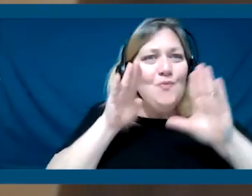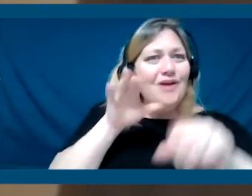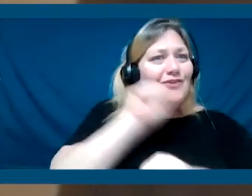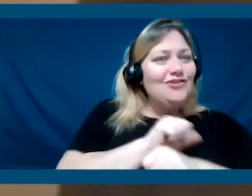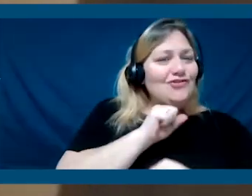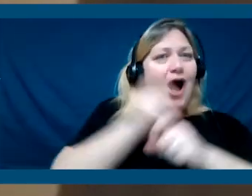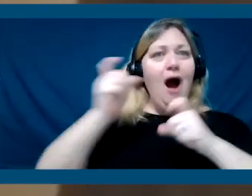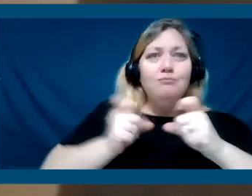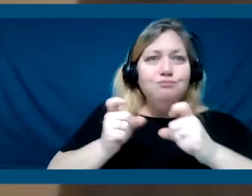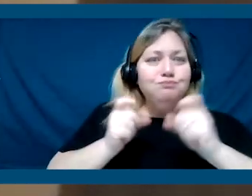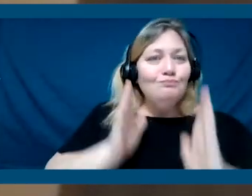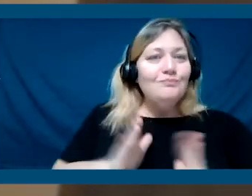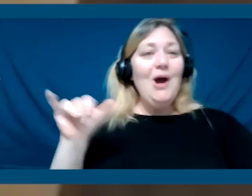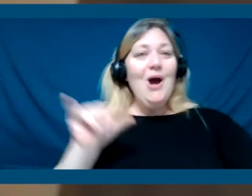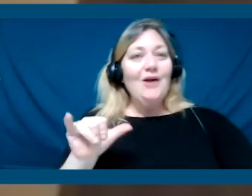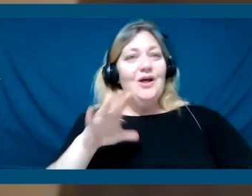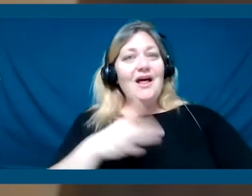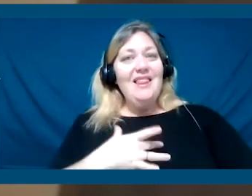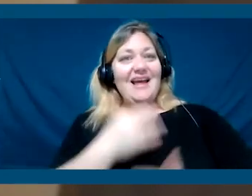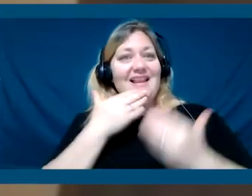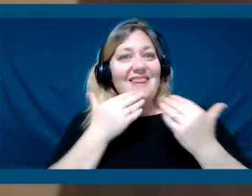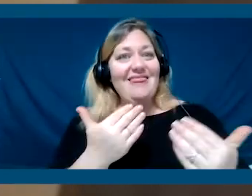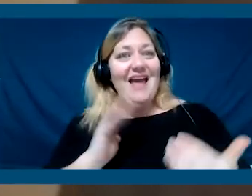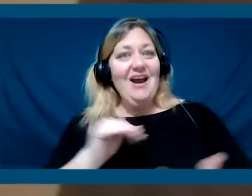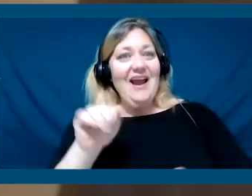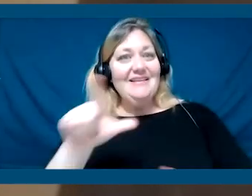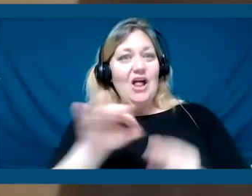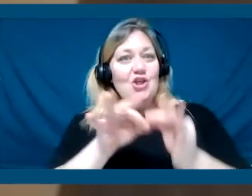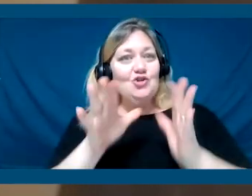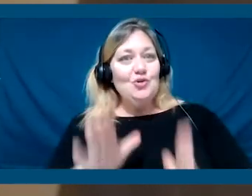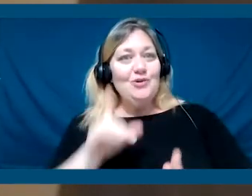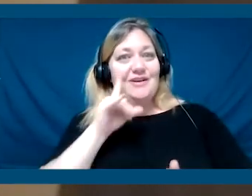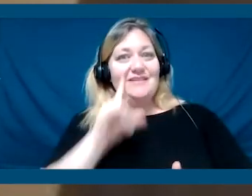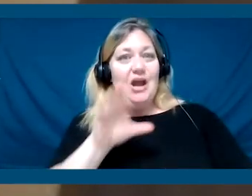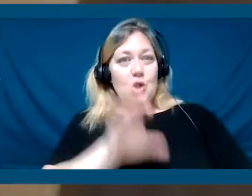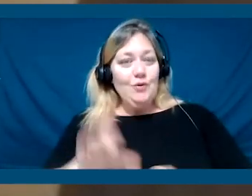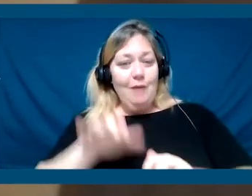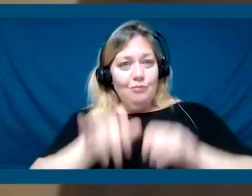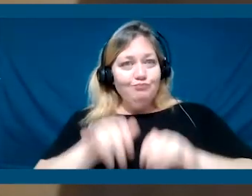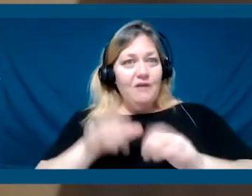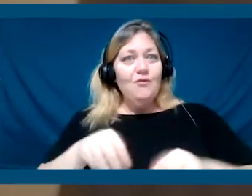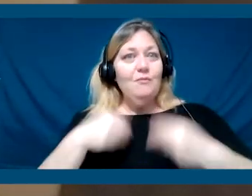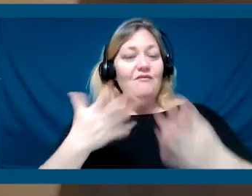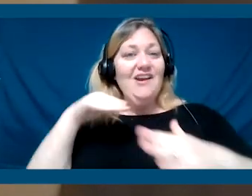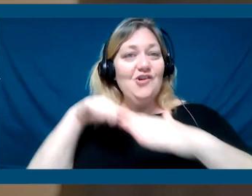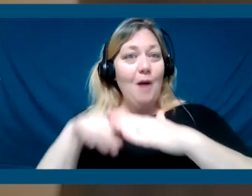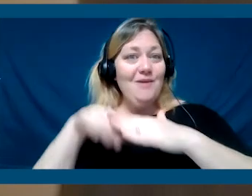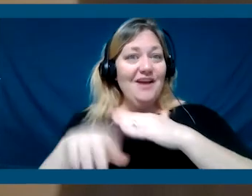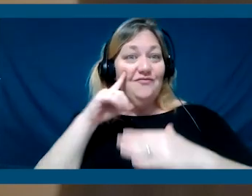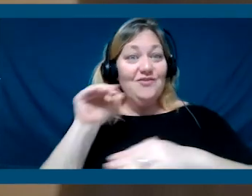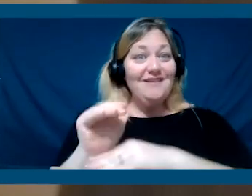job. Also would like to thank our ASL interpreters and closed captioner for providing accommodations for